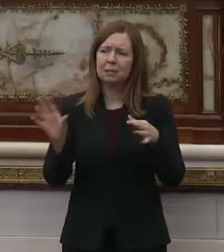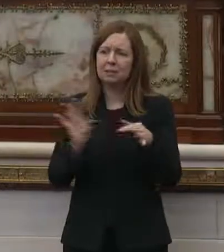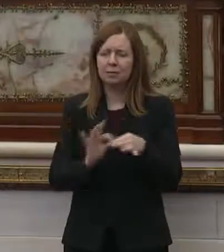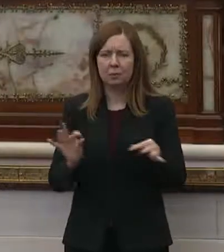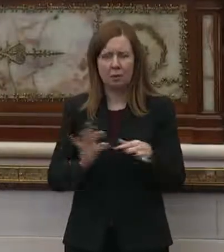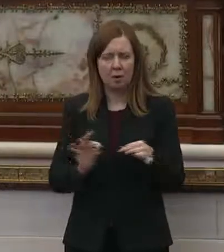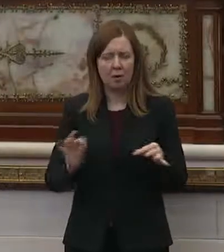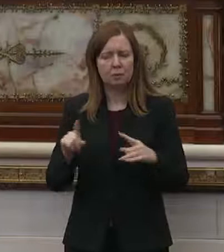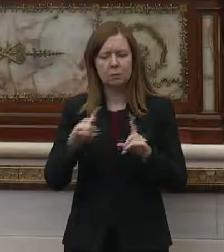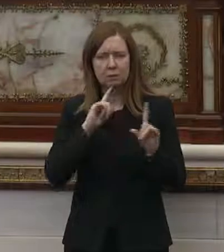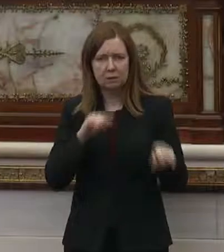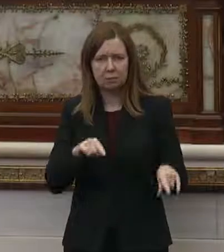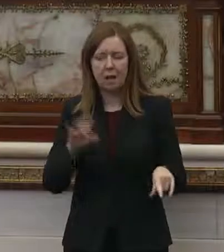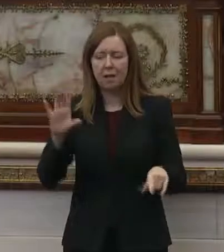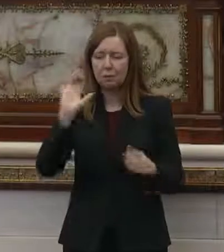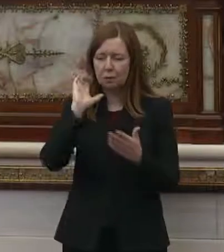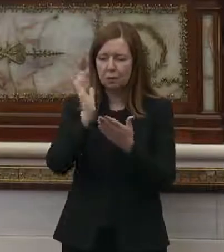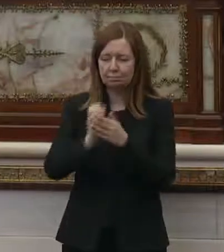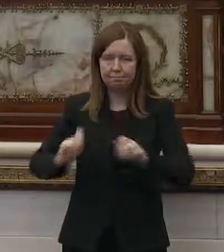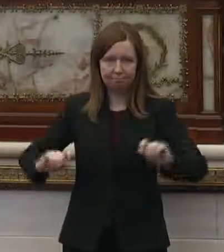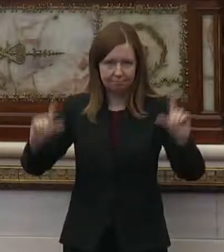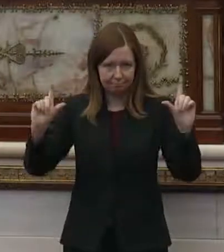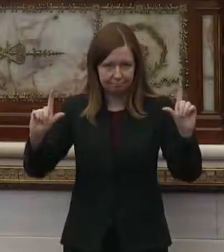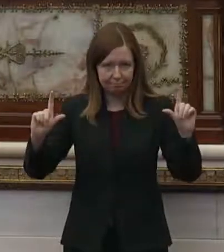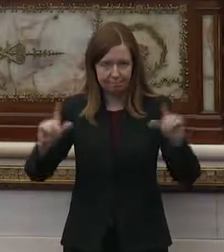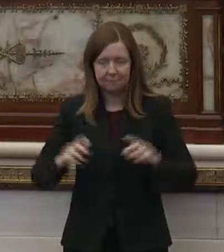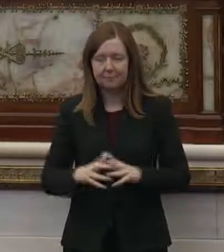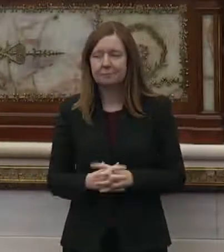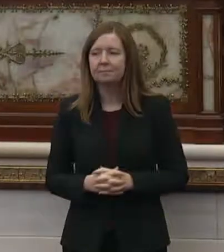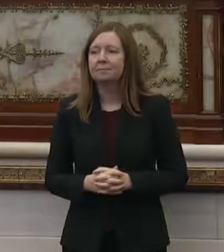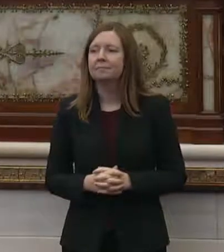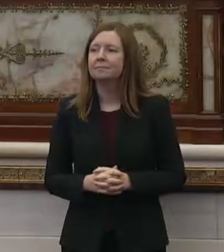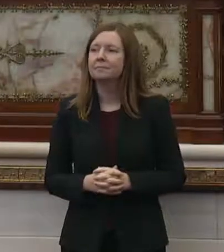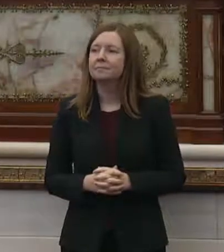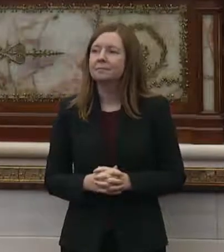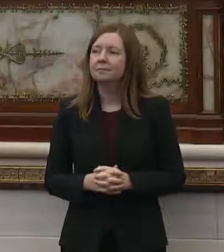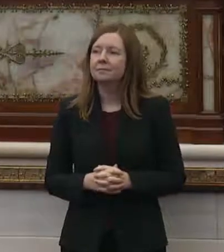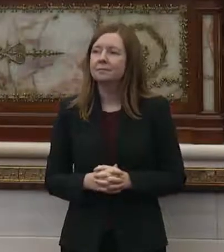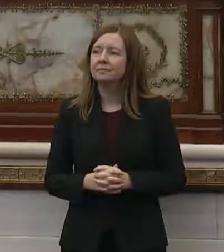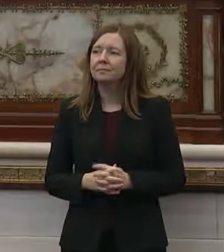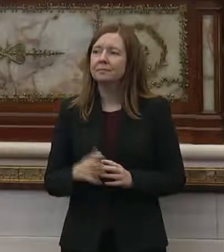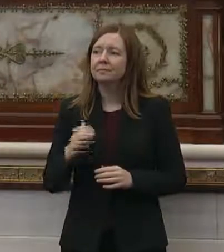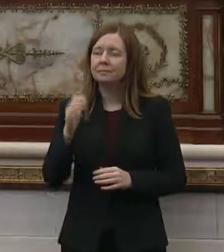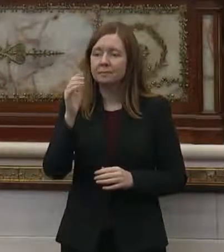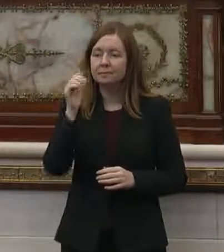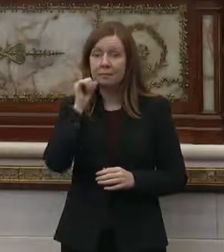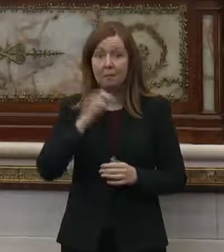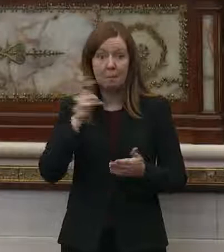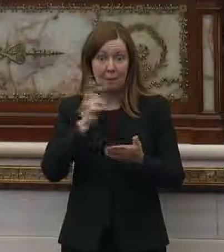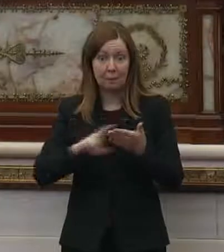when responding so that your image will be displayed on screen when you speak. Madam Clerk?